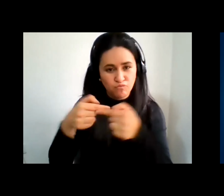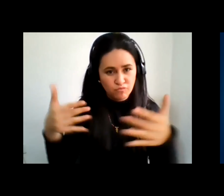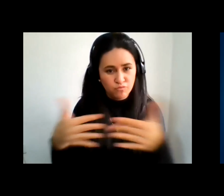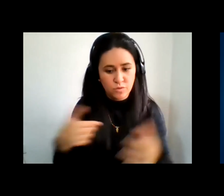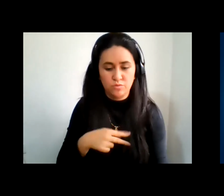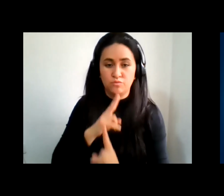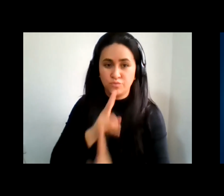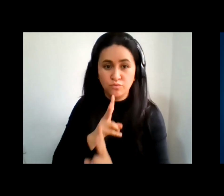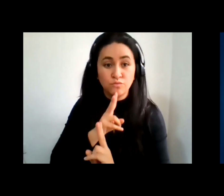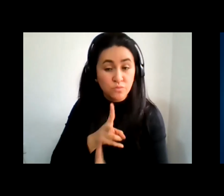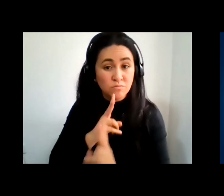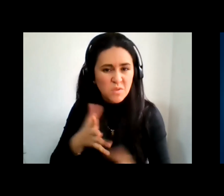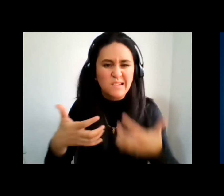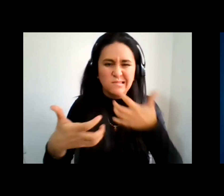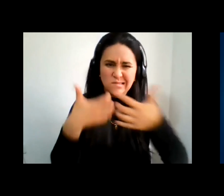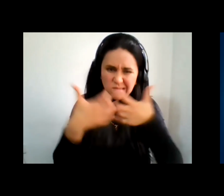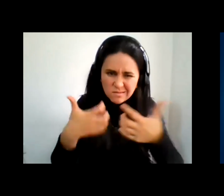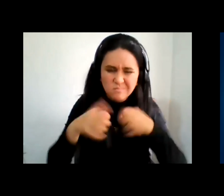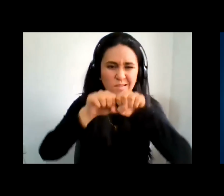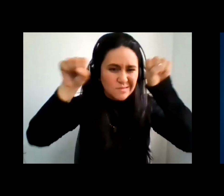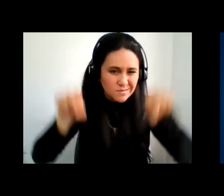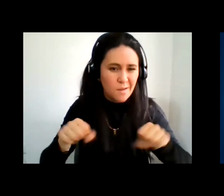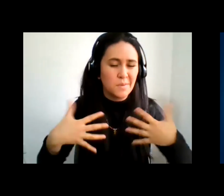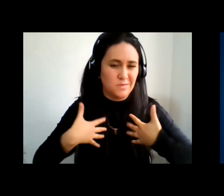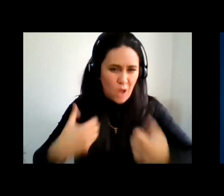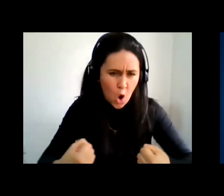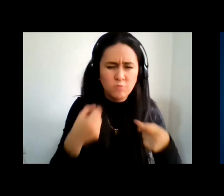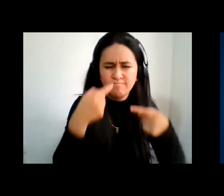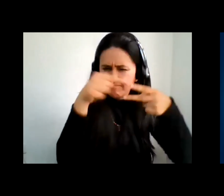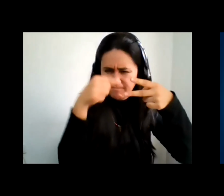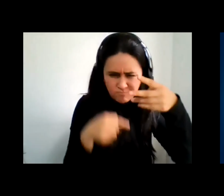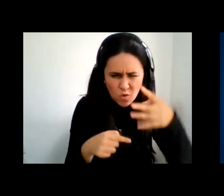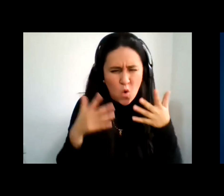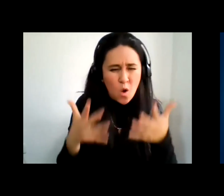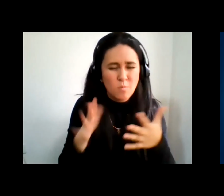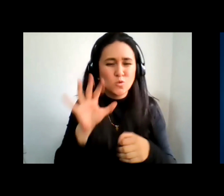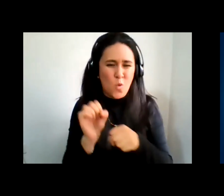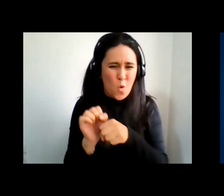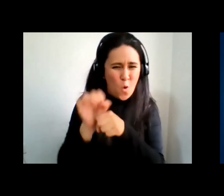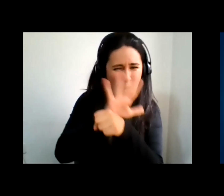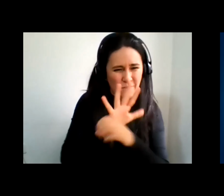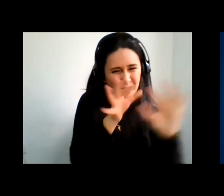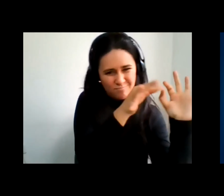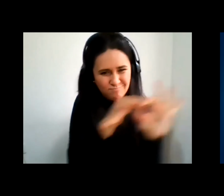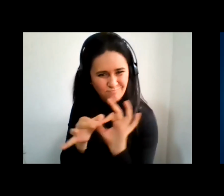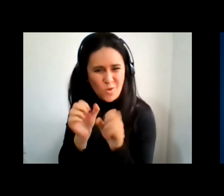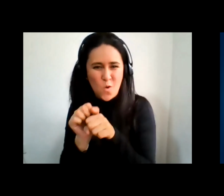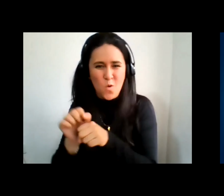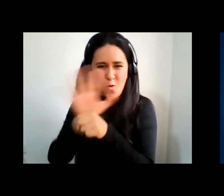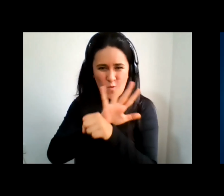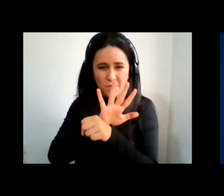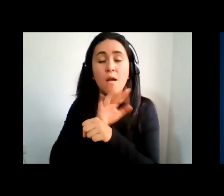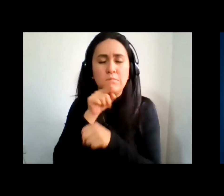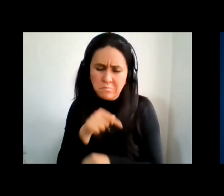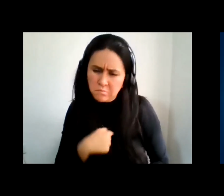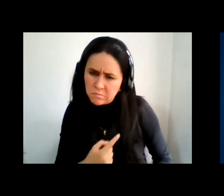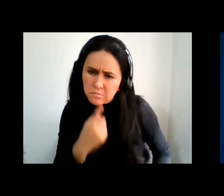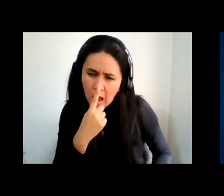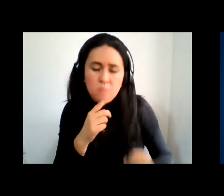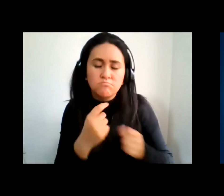systems. Others relating to COVID-19 that I think were addressed in some way during the presentations. And